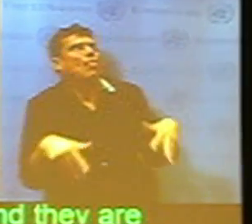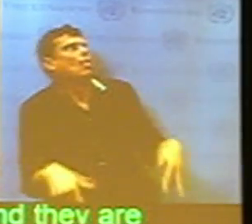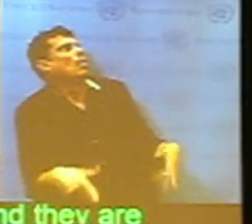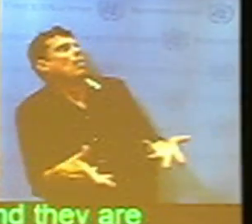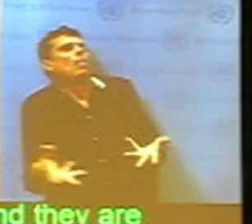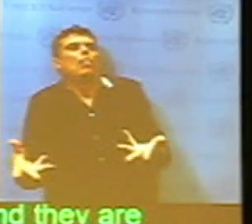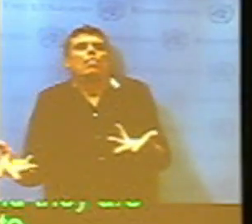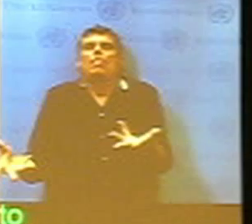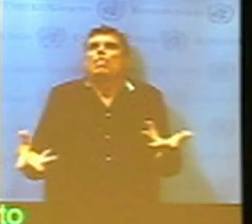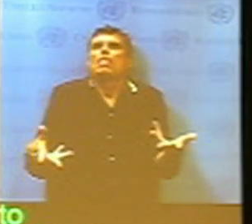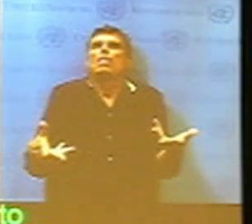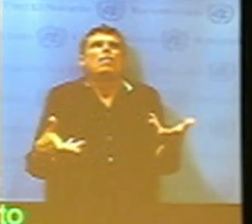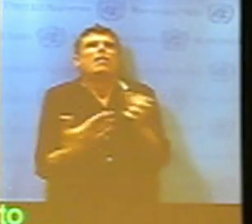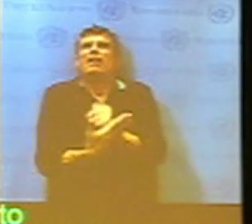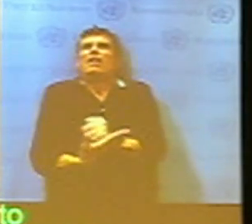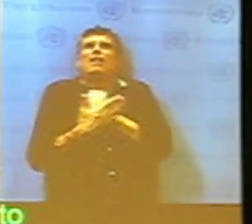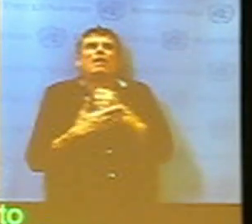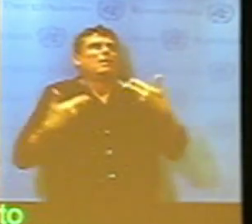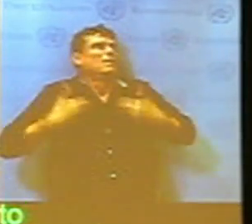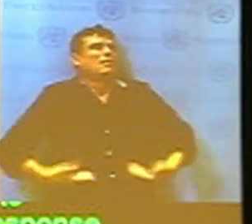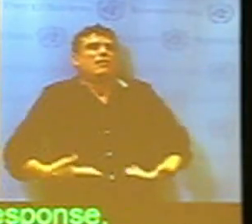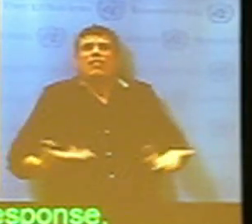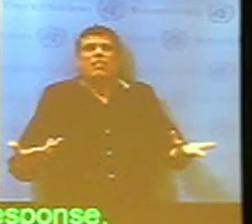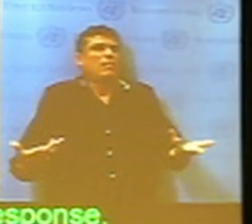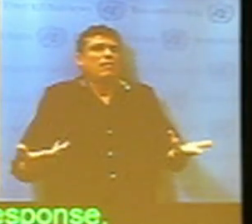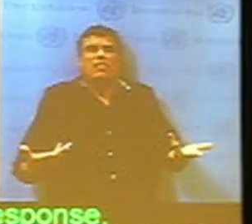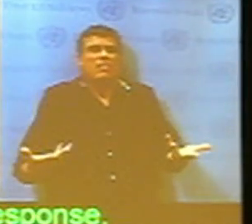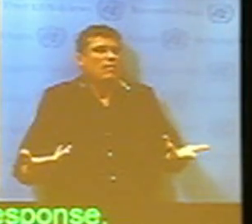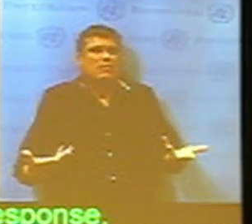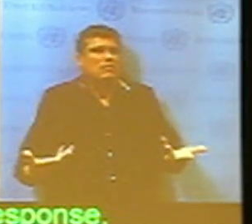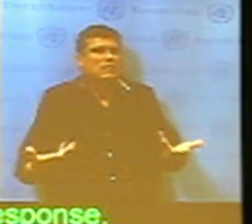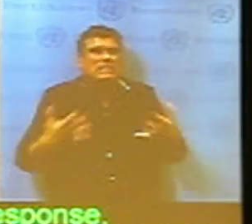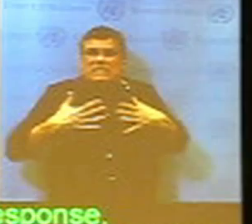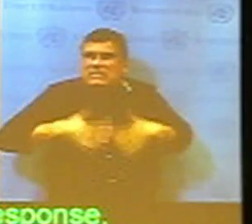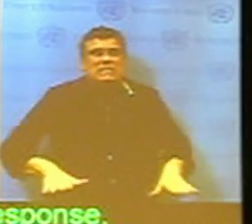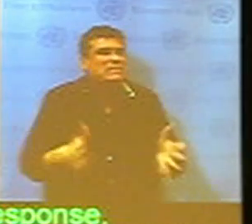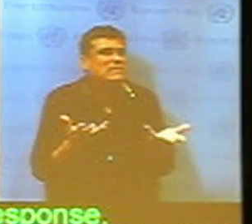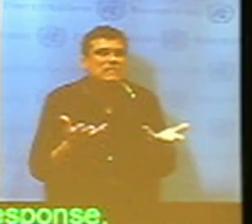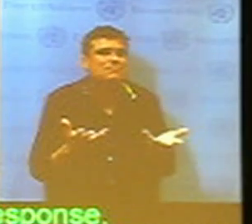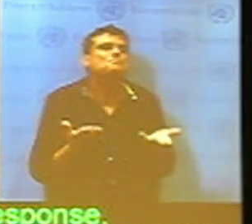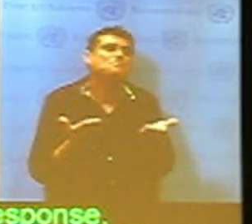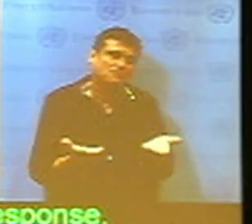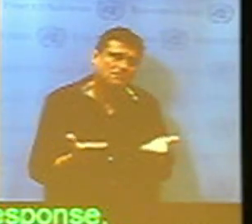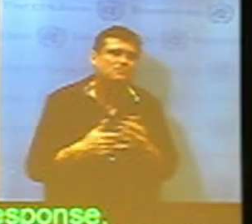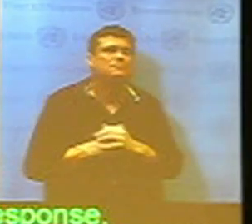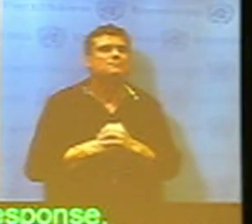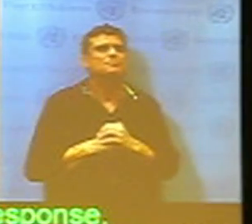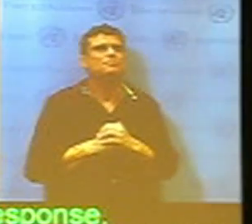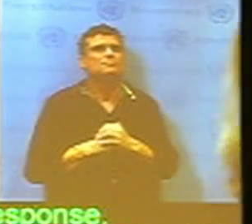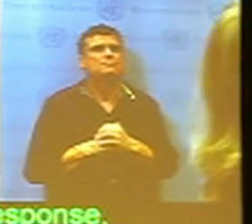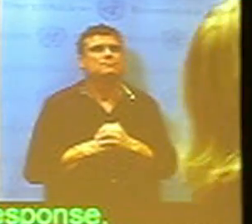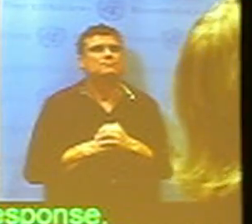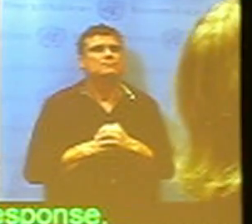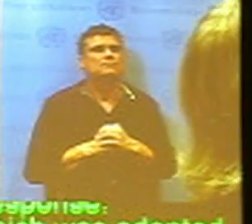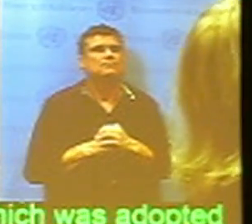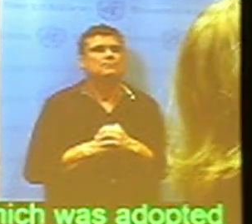Declaration, which was adopted by the General Assembly in 2016, provides an important opportunity to promote the rights of persons